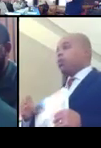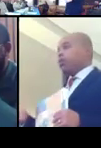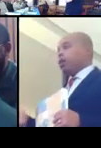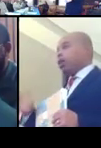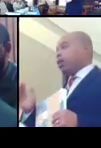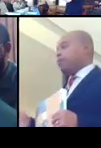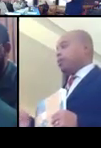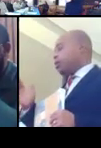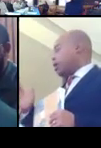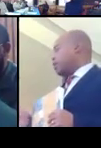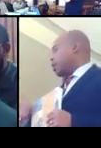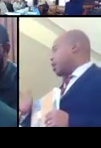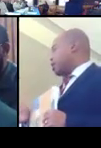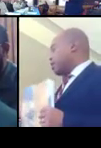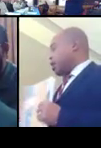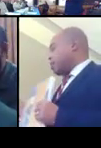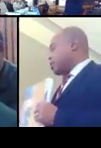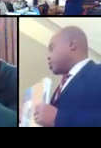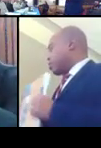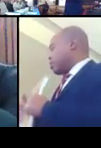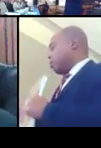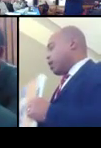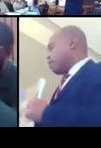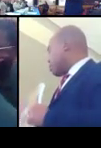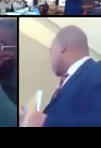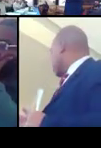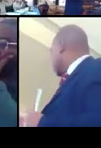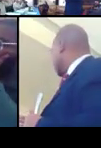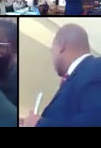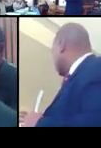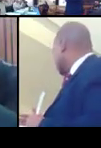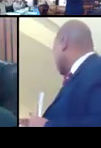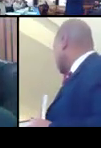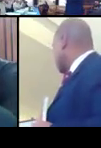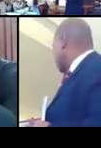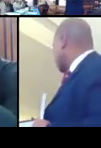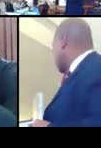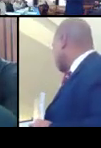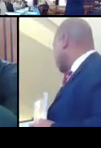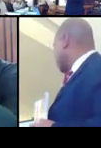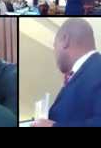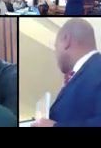lot of corridors, they divide different neighborhoods, so you want to plan for both aspects on both sides.